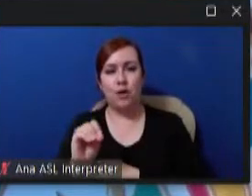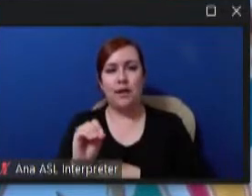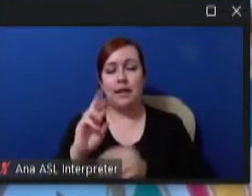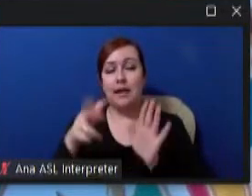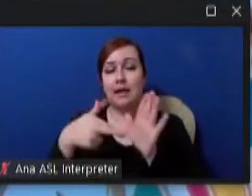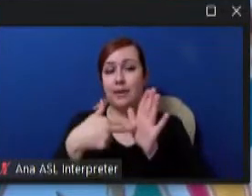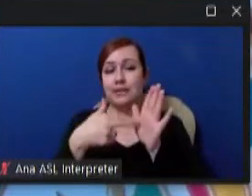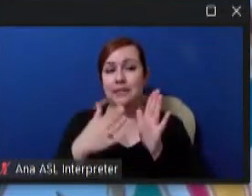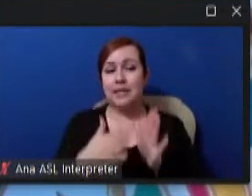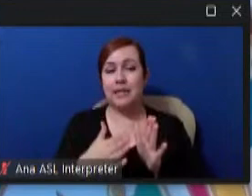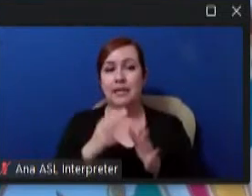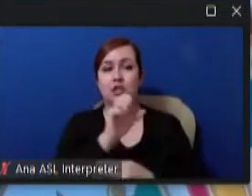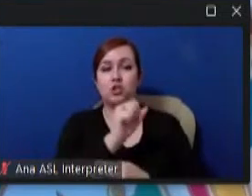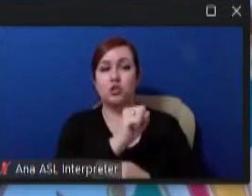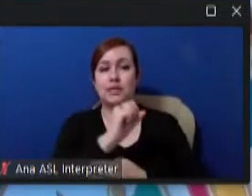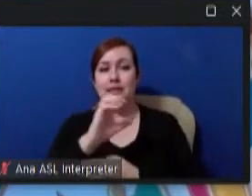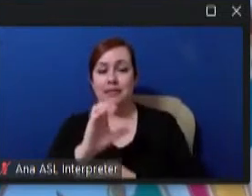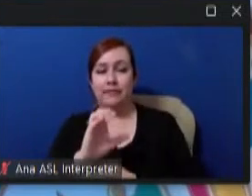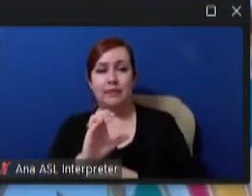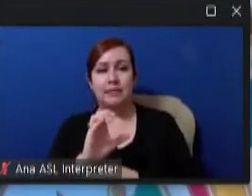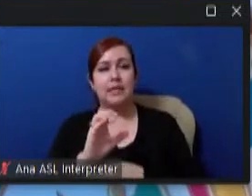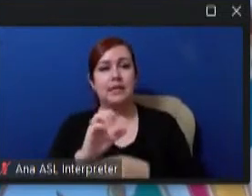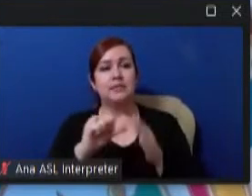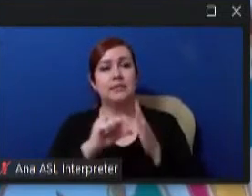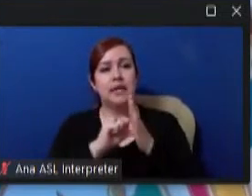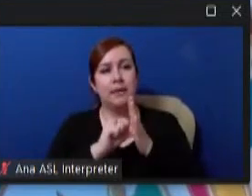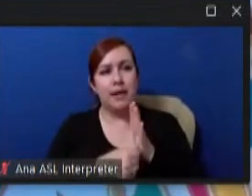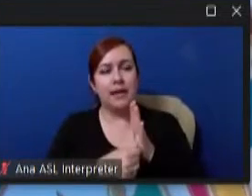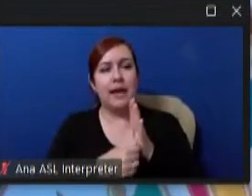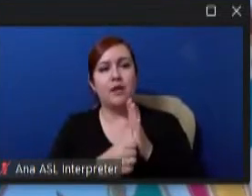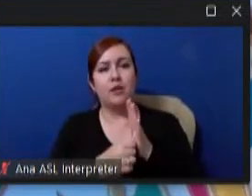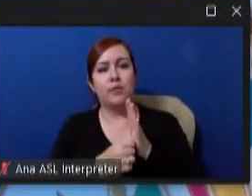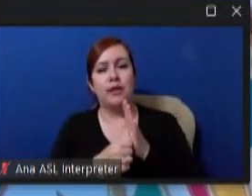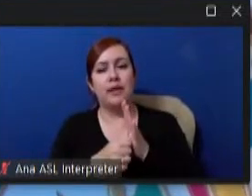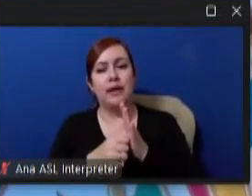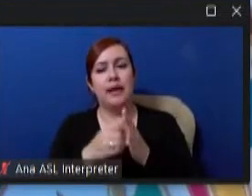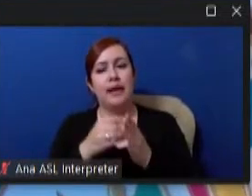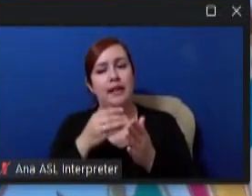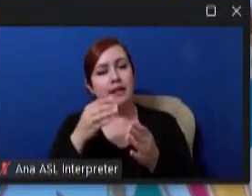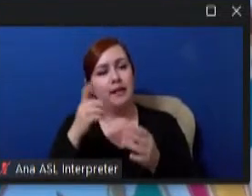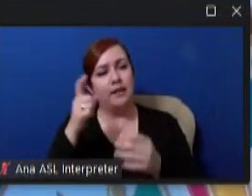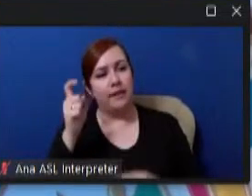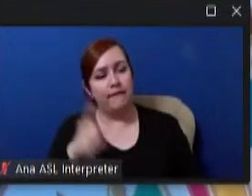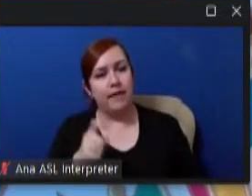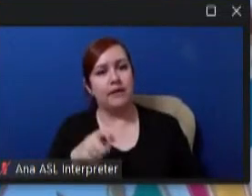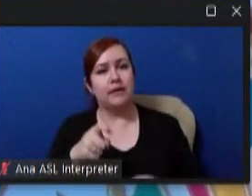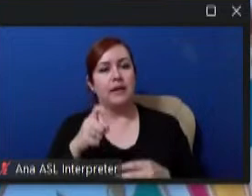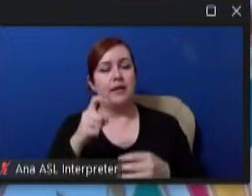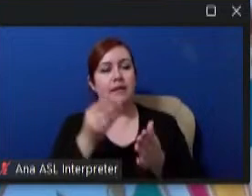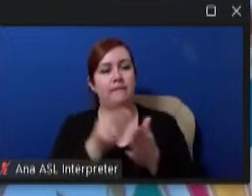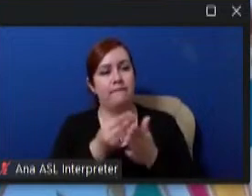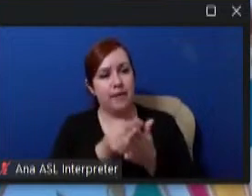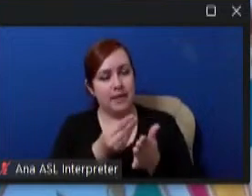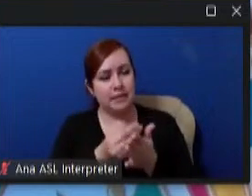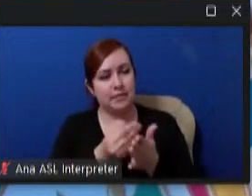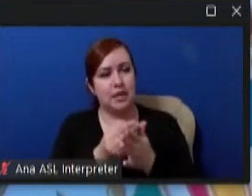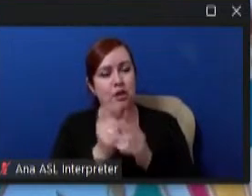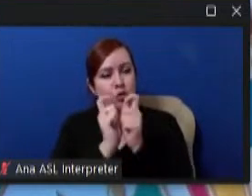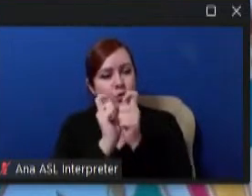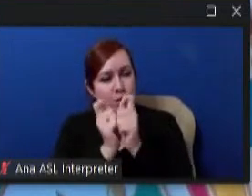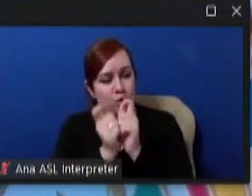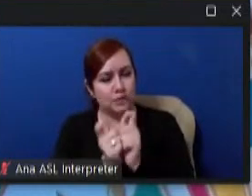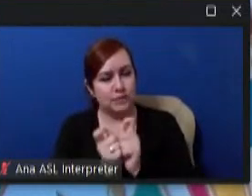something that we heard raised by the representative civil society organization, the need to